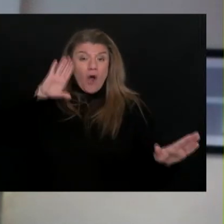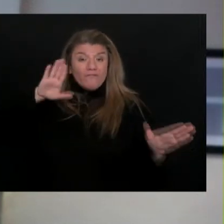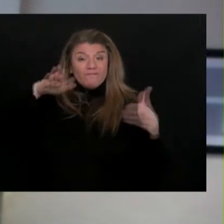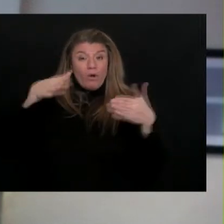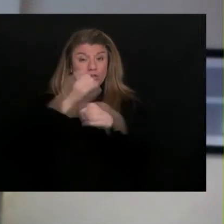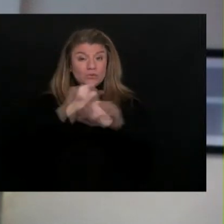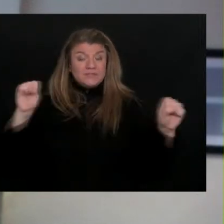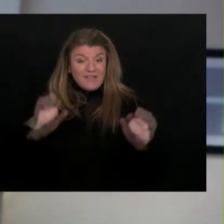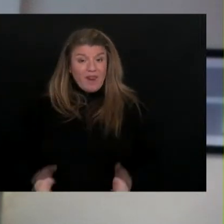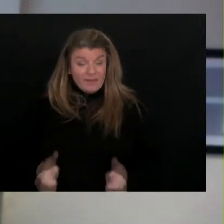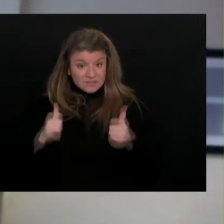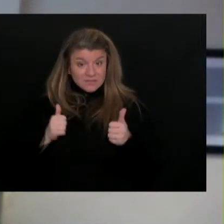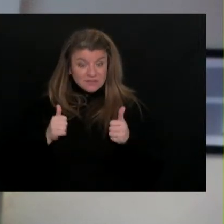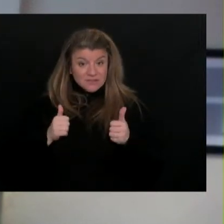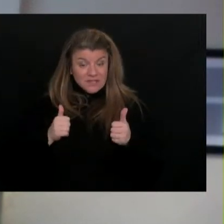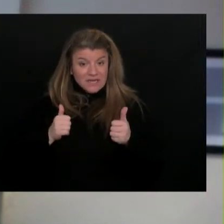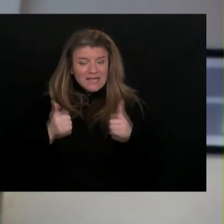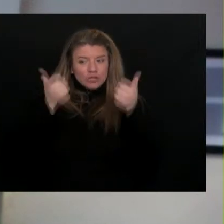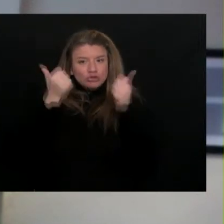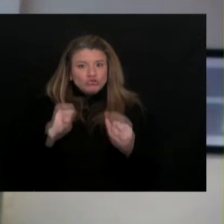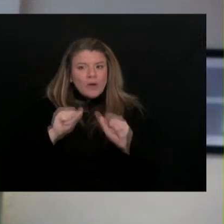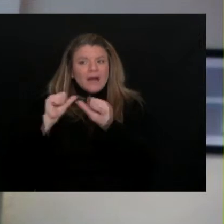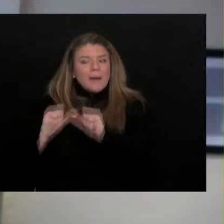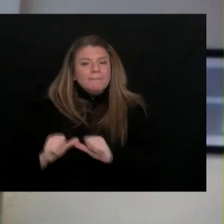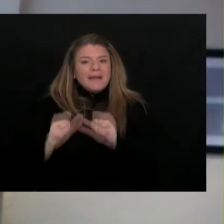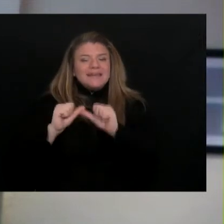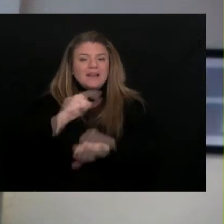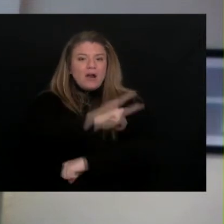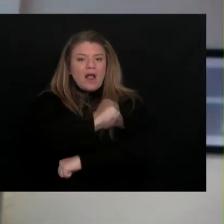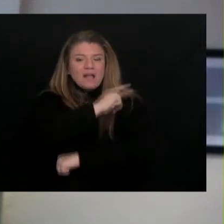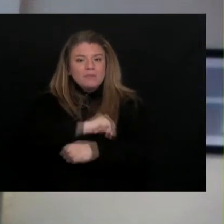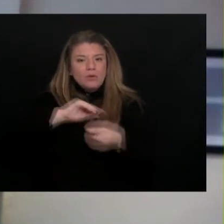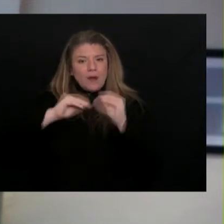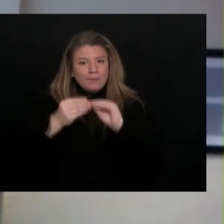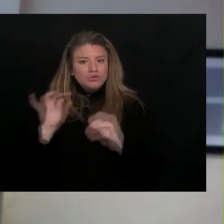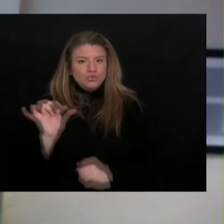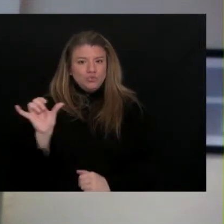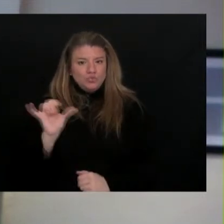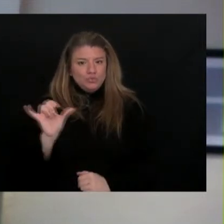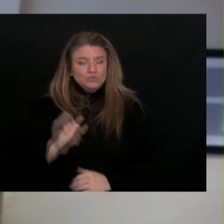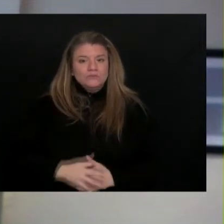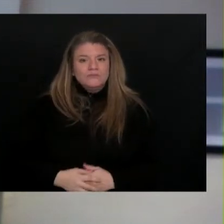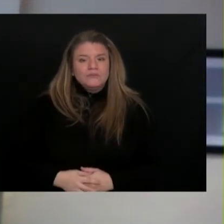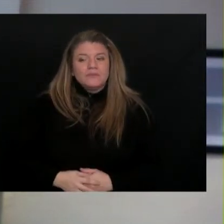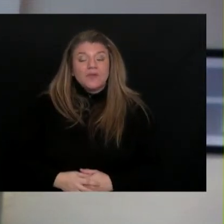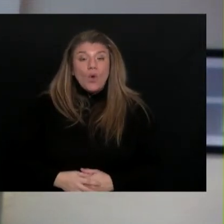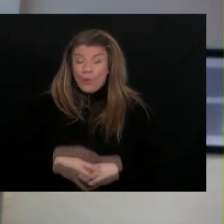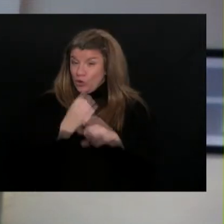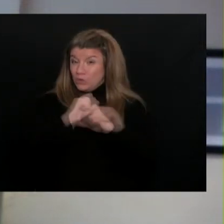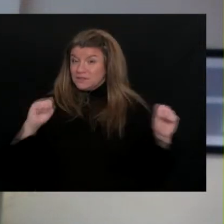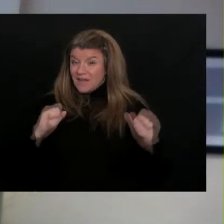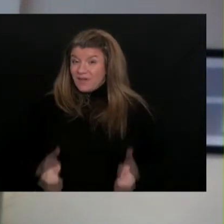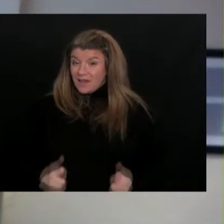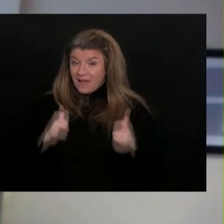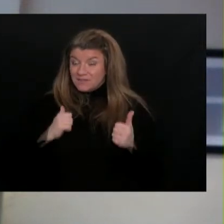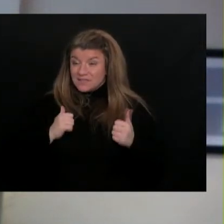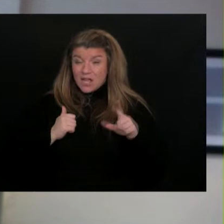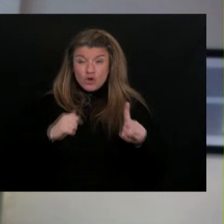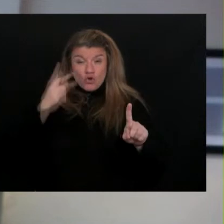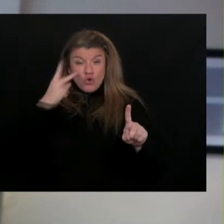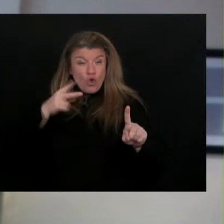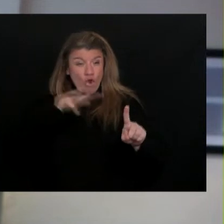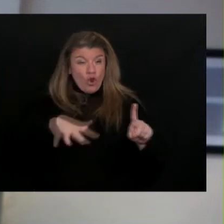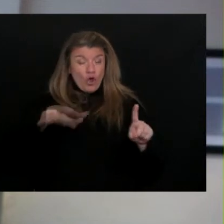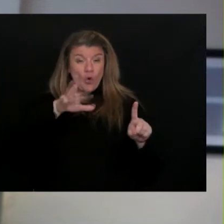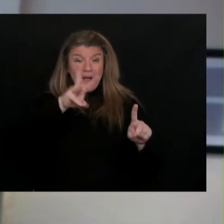number one, and trying to maintain our hospital capacity, number two. When it comes to saving lives, and we look at West Virginia